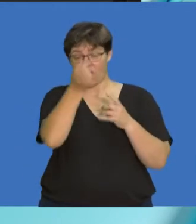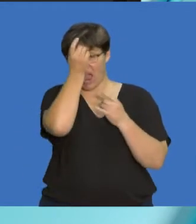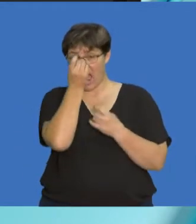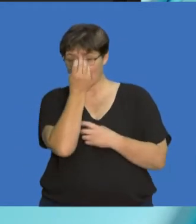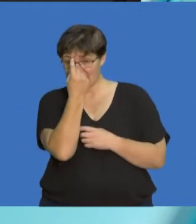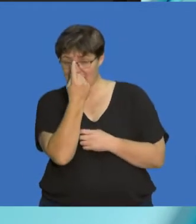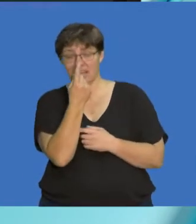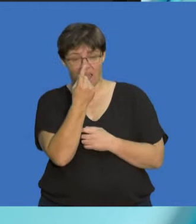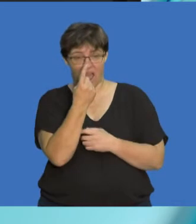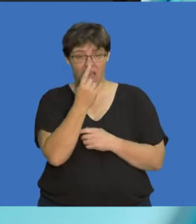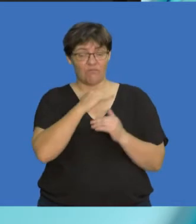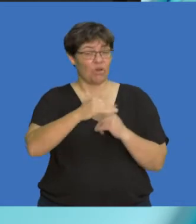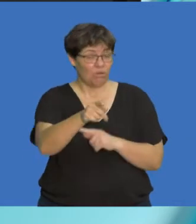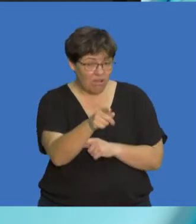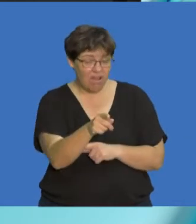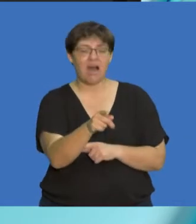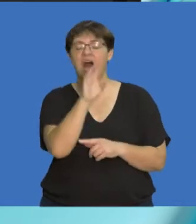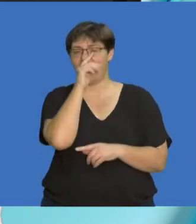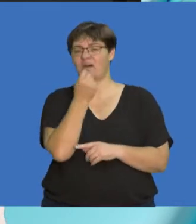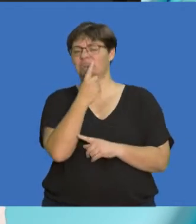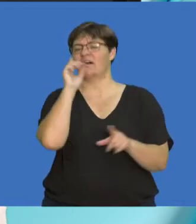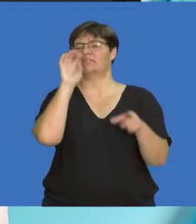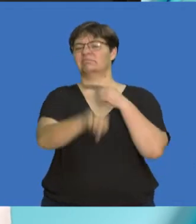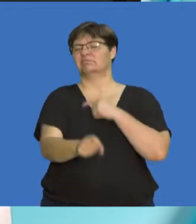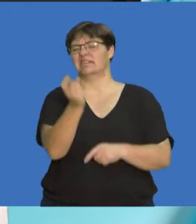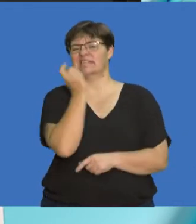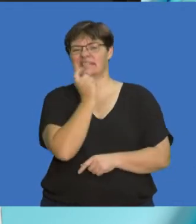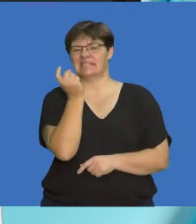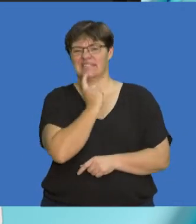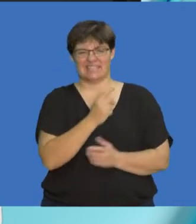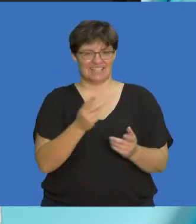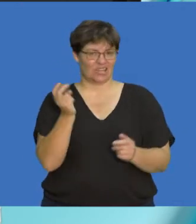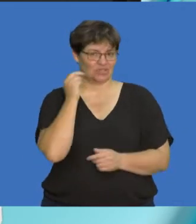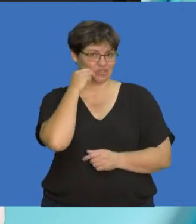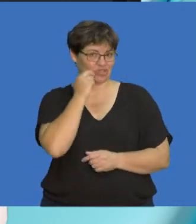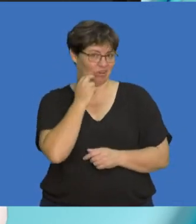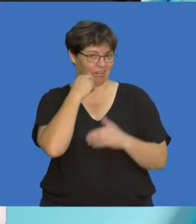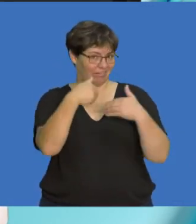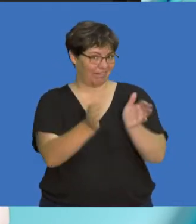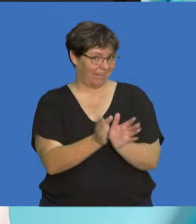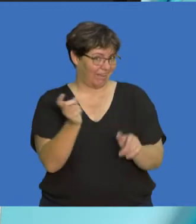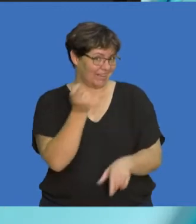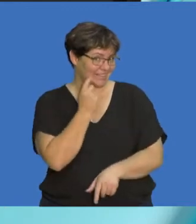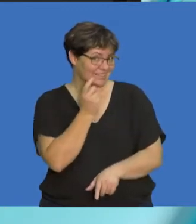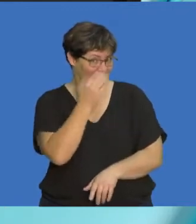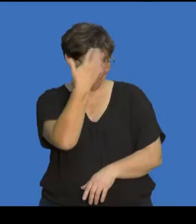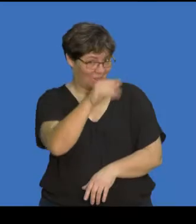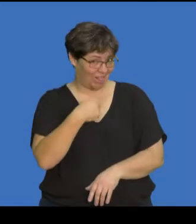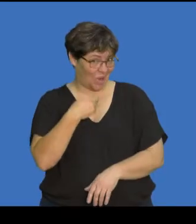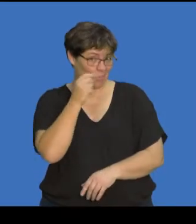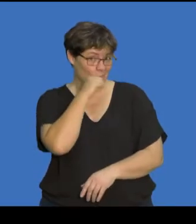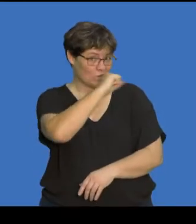I promise you, this section will be a piece of cake, chocolate cake. So you know our favorite. Right,